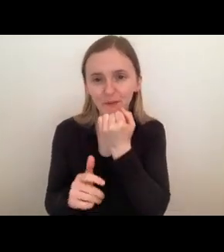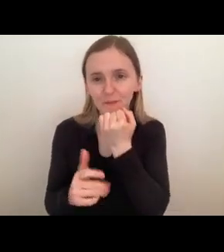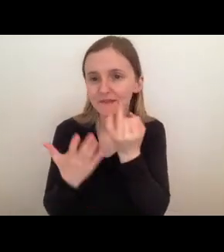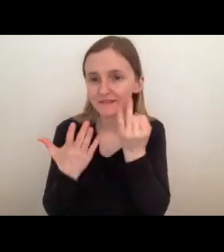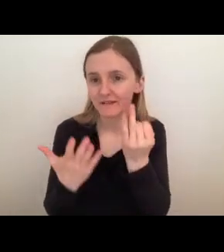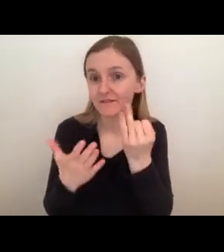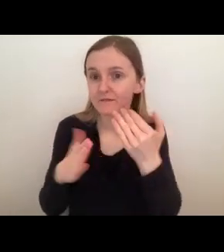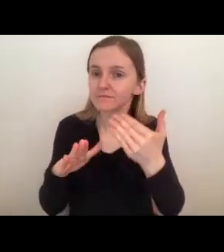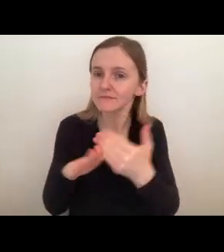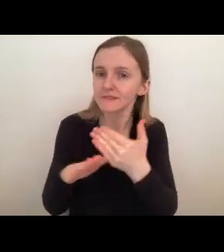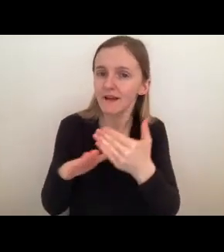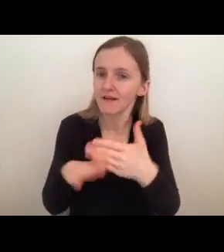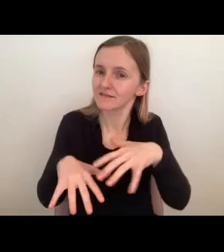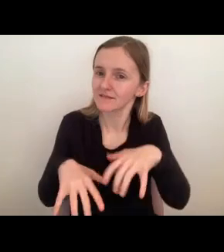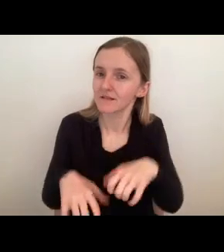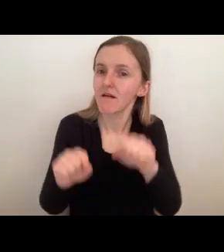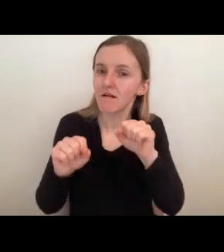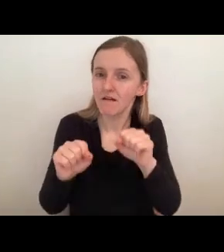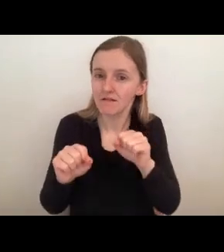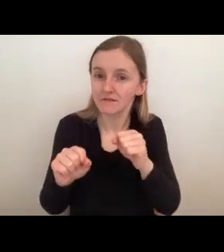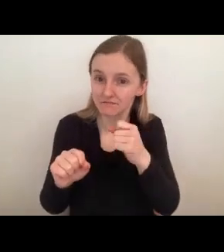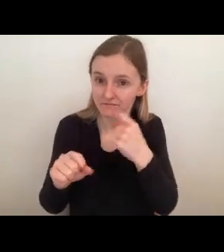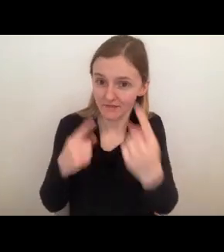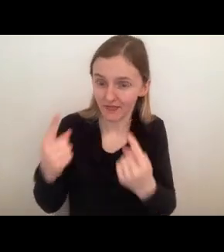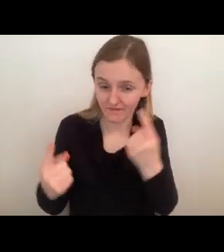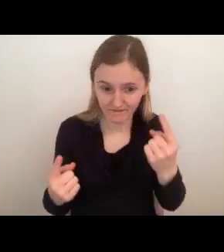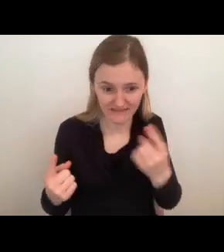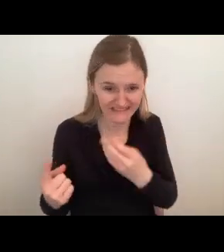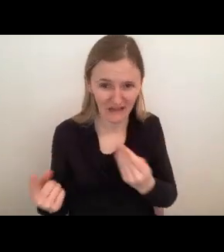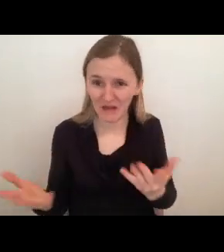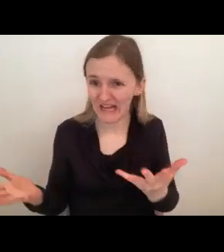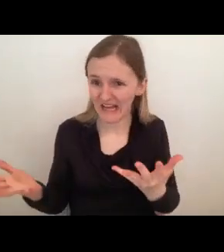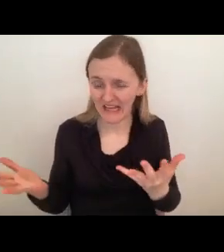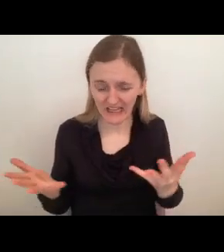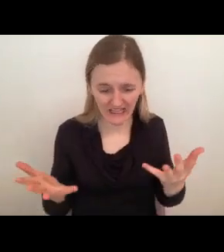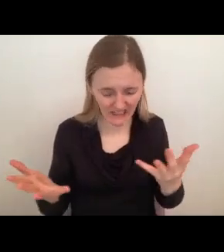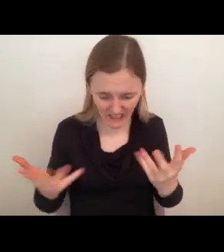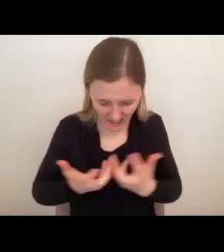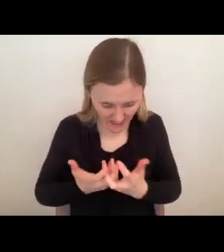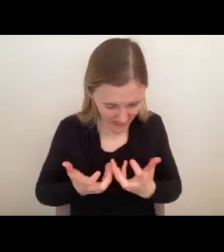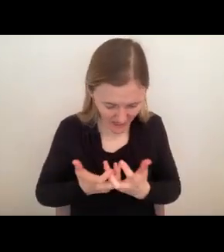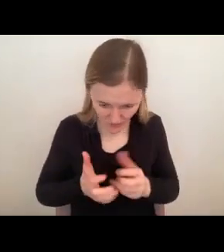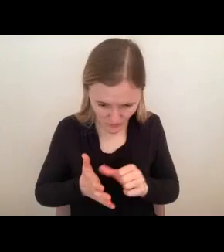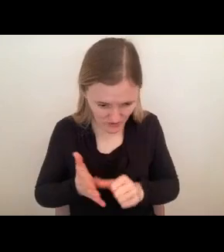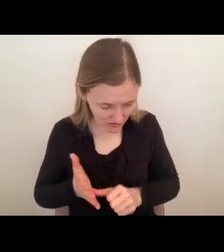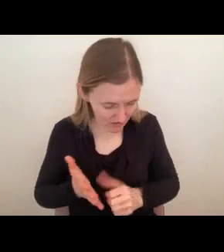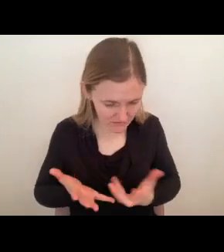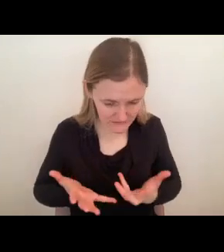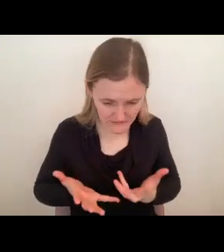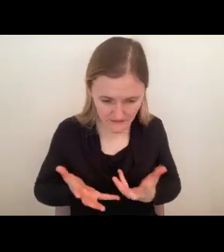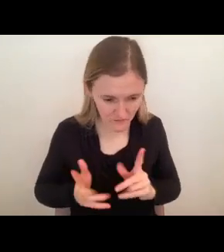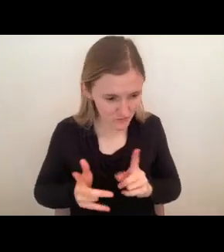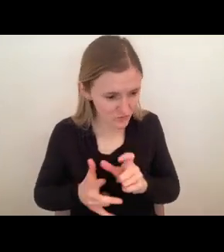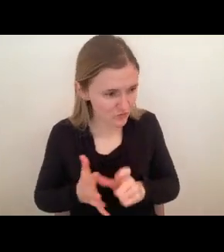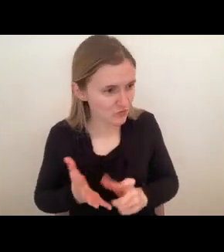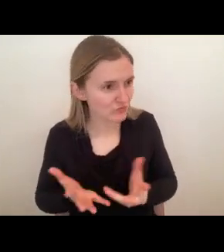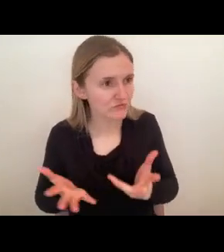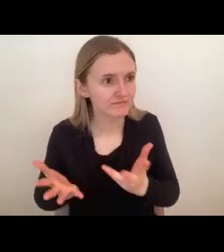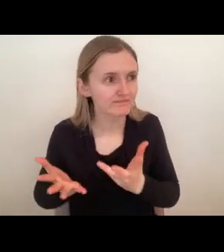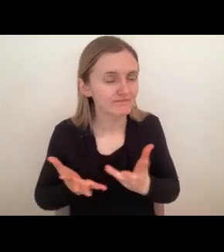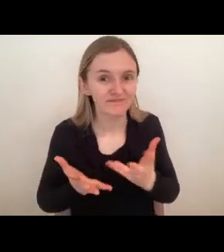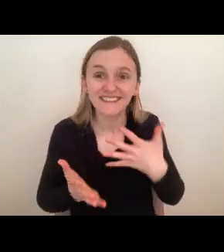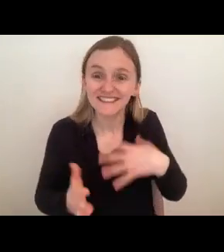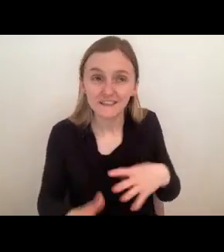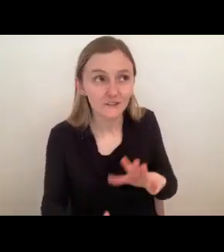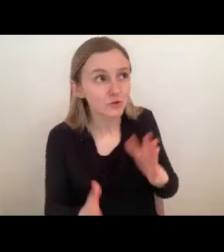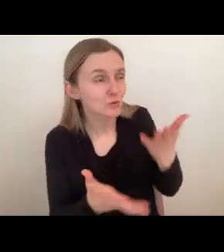task independently. For some of our young people, they might not know where to start, they might not know how to start, they might need us to sort of break that